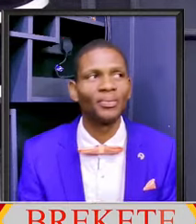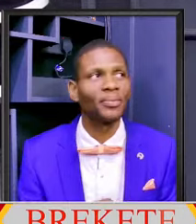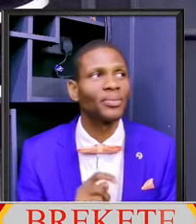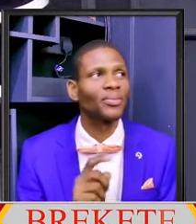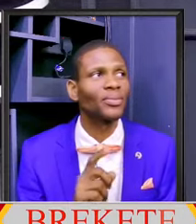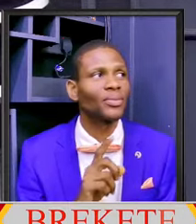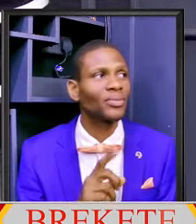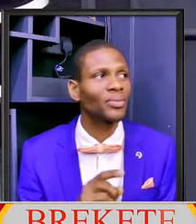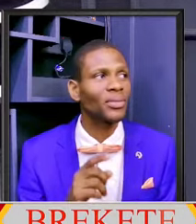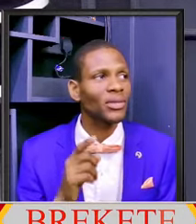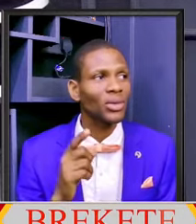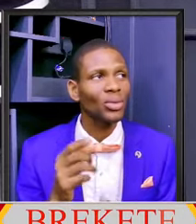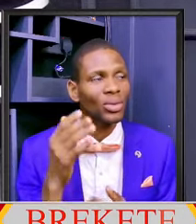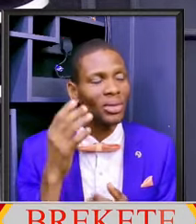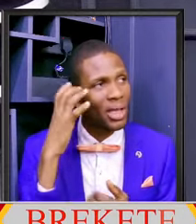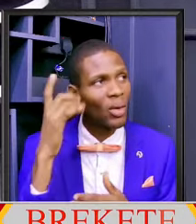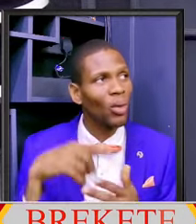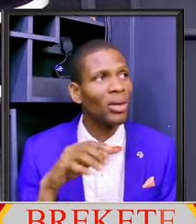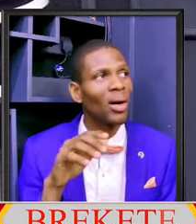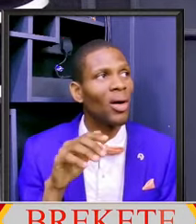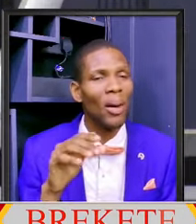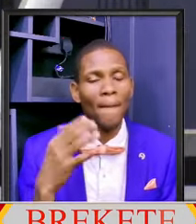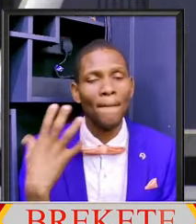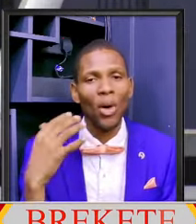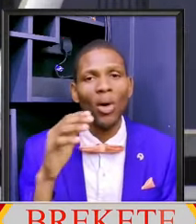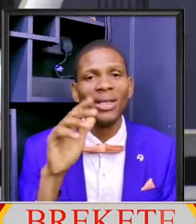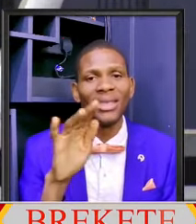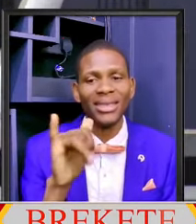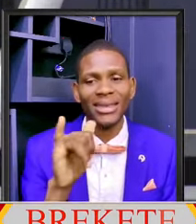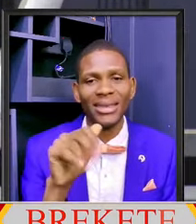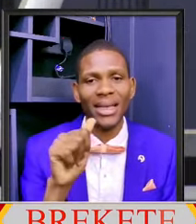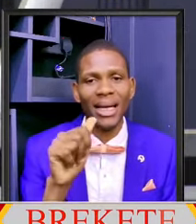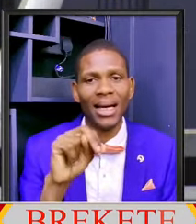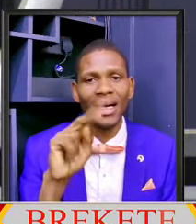Yankee, una hear waiting Oga Yankee promise just now.